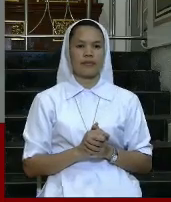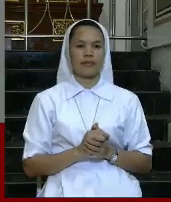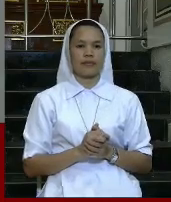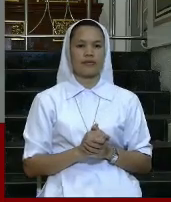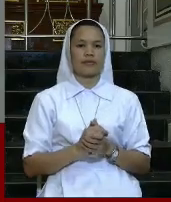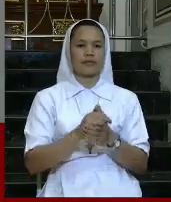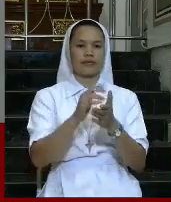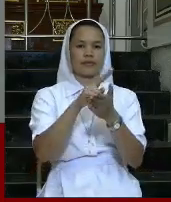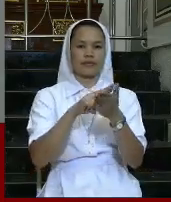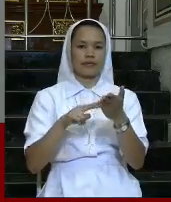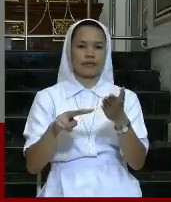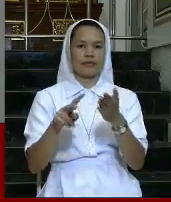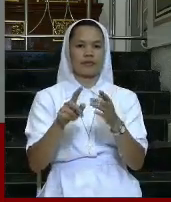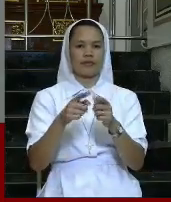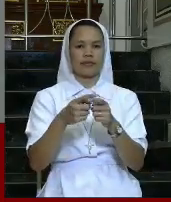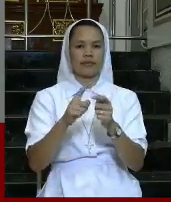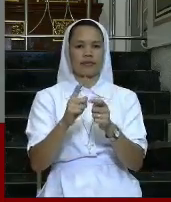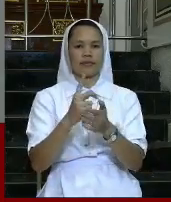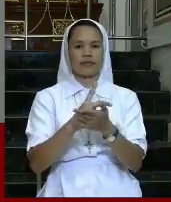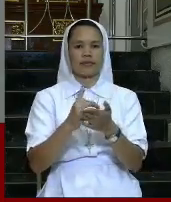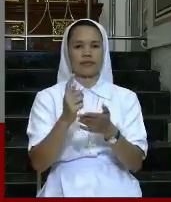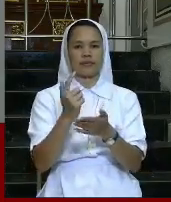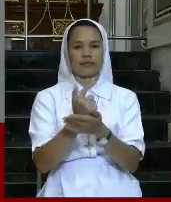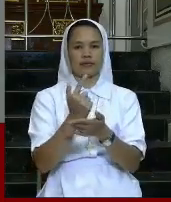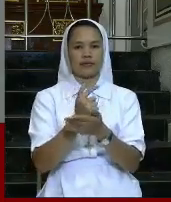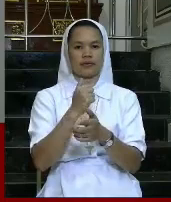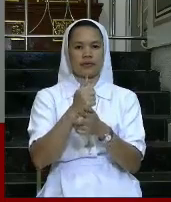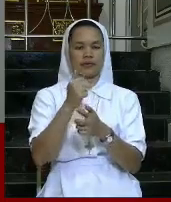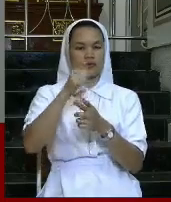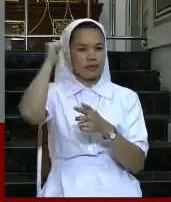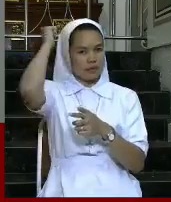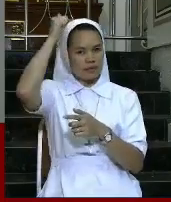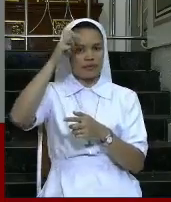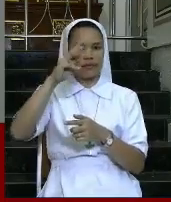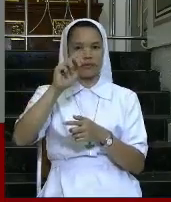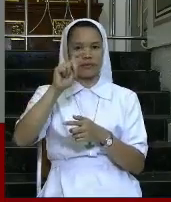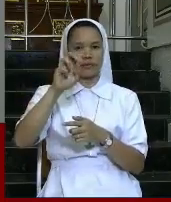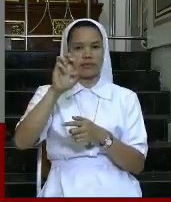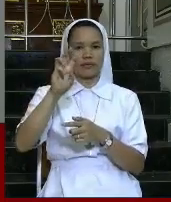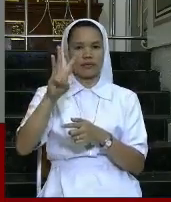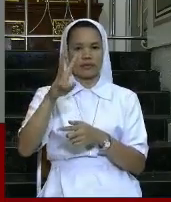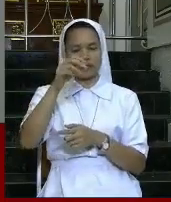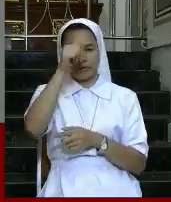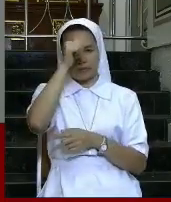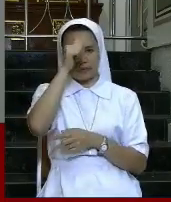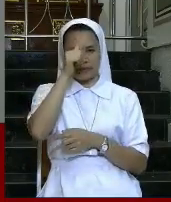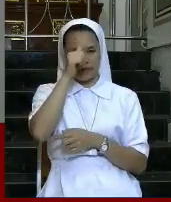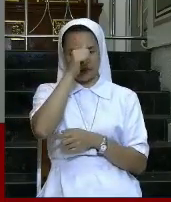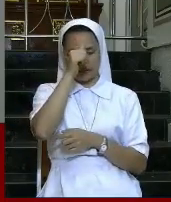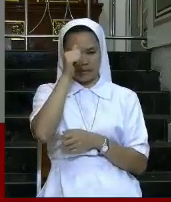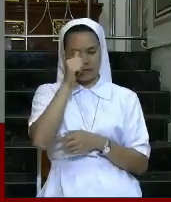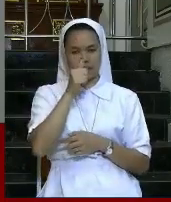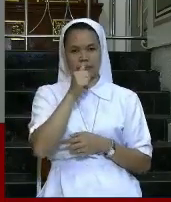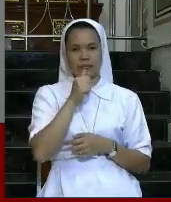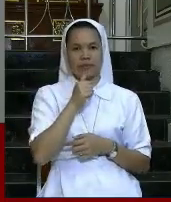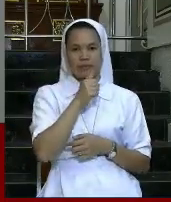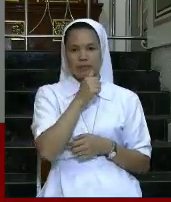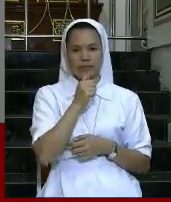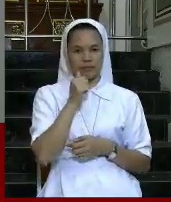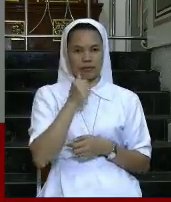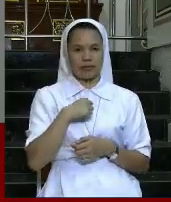A reading from the Holy Gospel according to Matthew. Glory to you, O Lord.